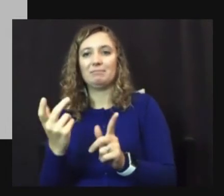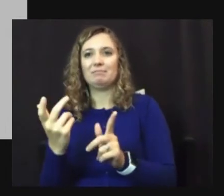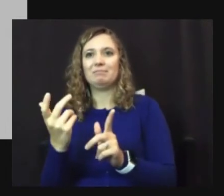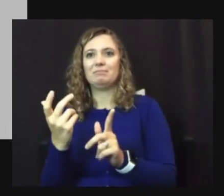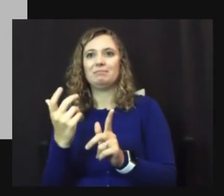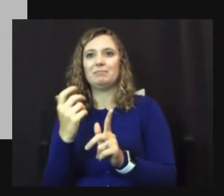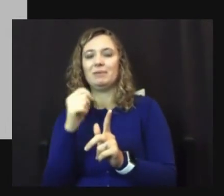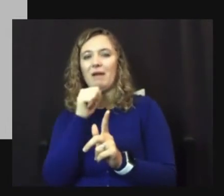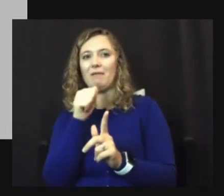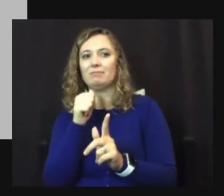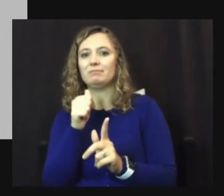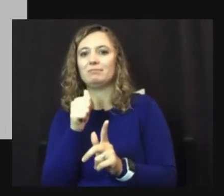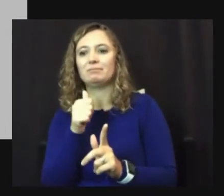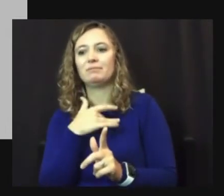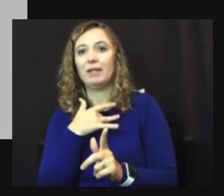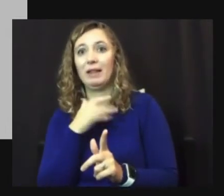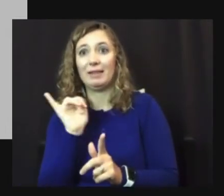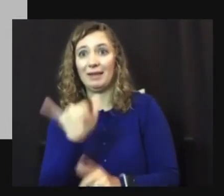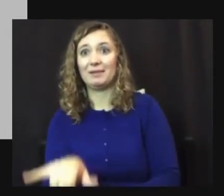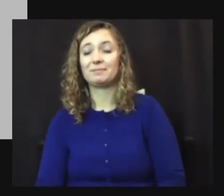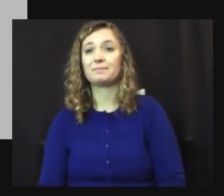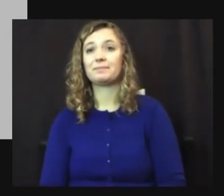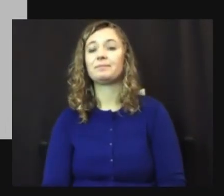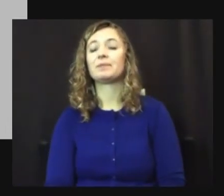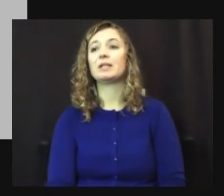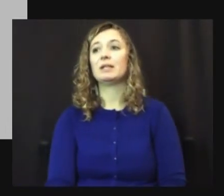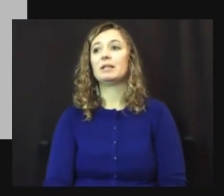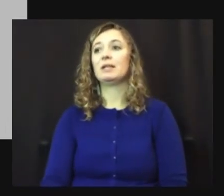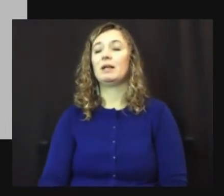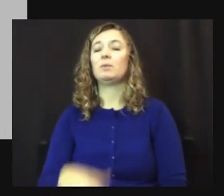trash. They are trash.